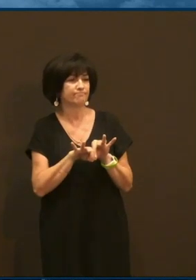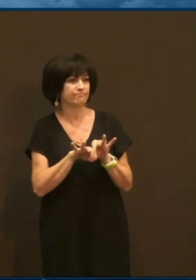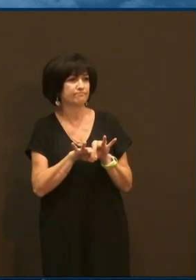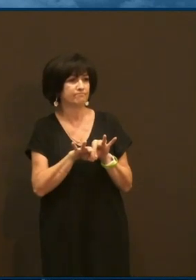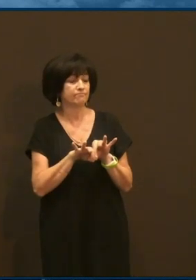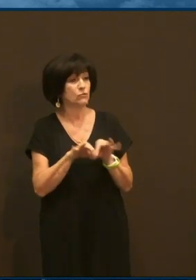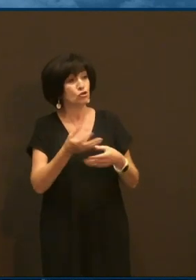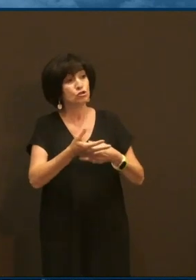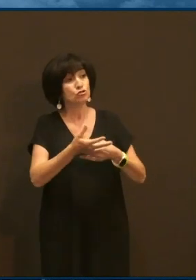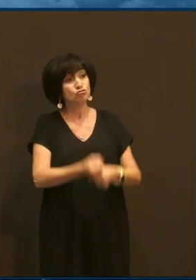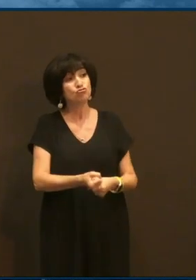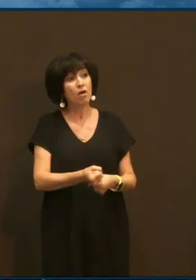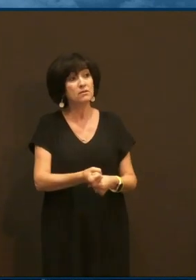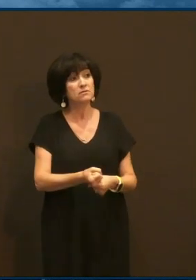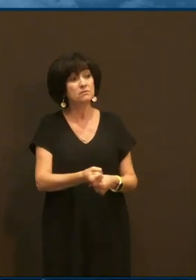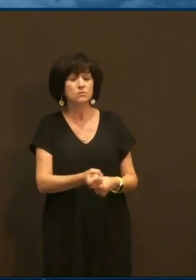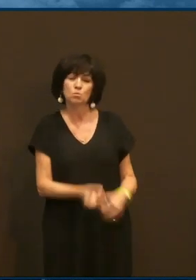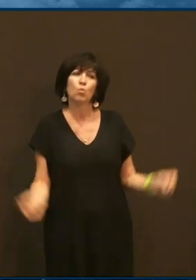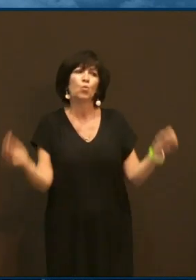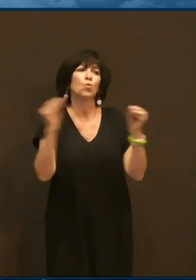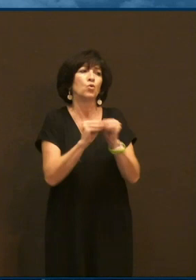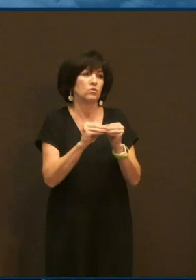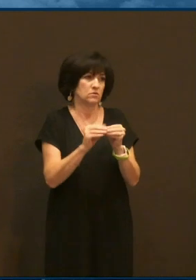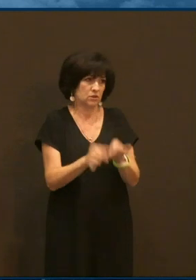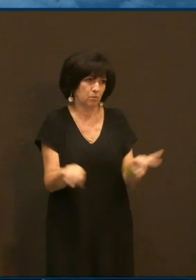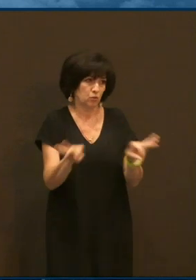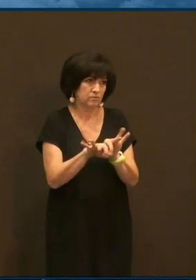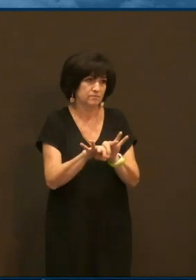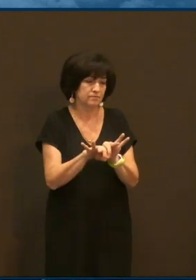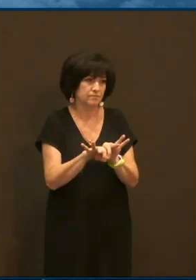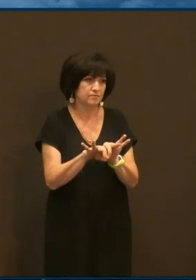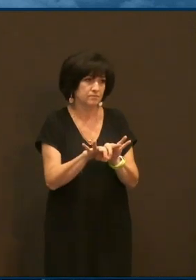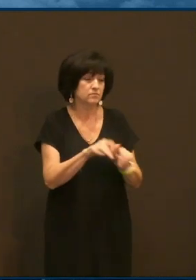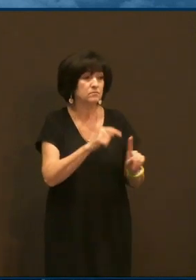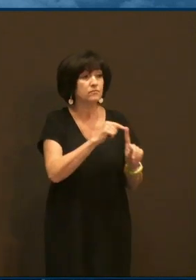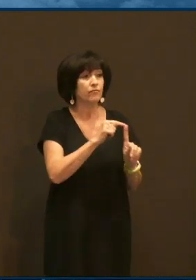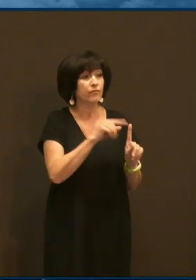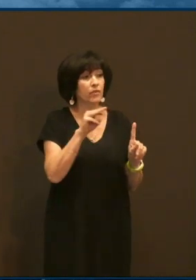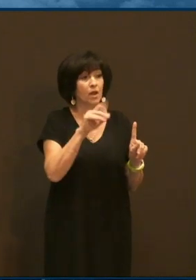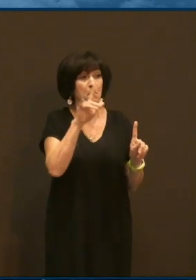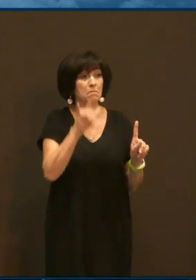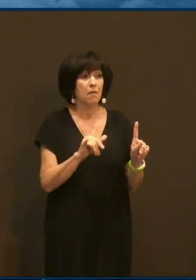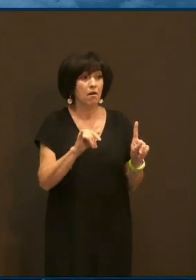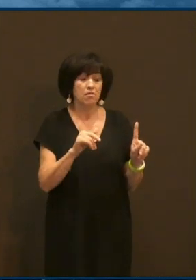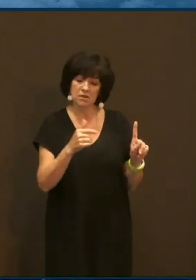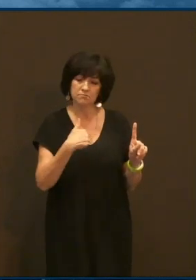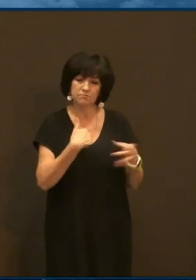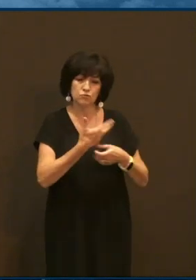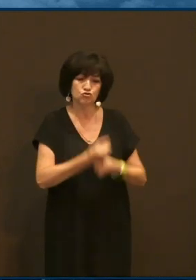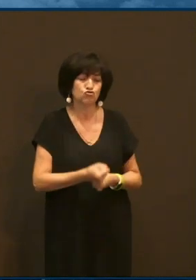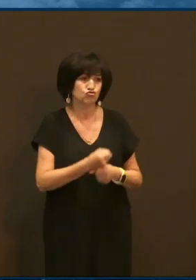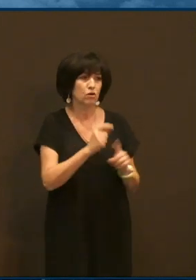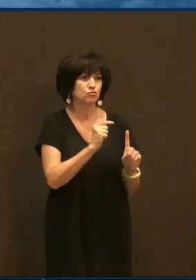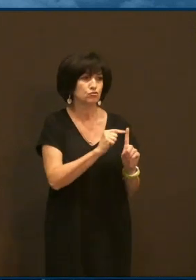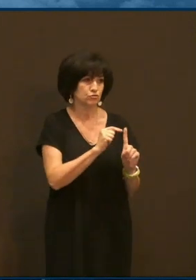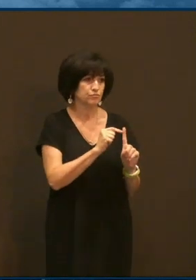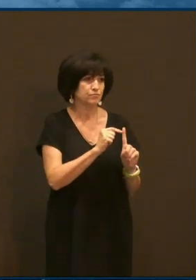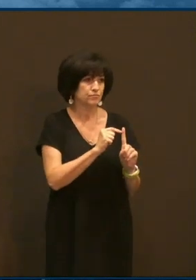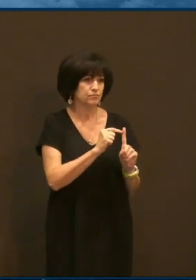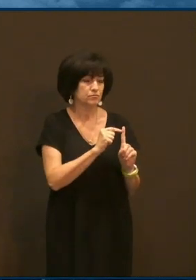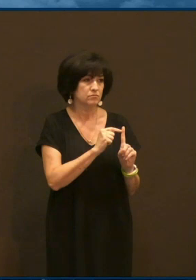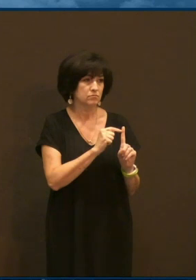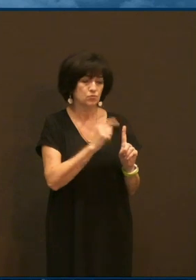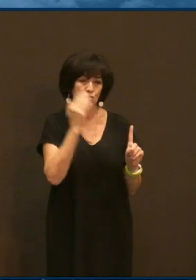But trust is even more important. And Molly is somebody that I trust implicitly, that I know her